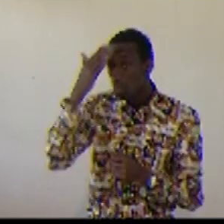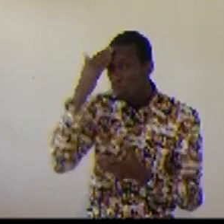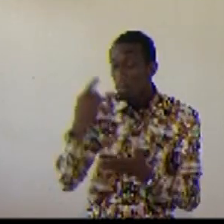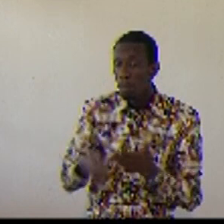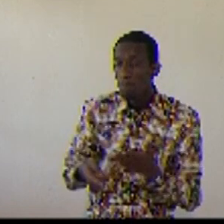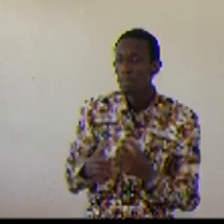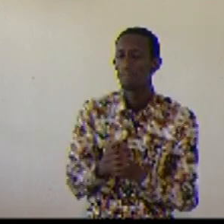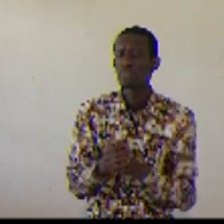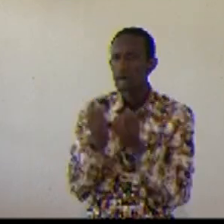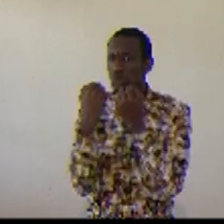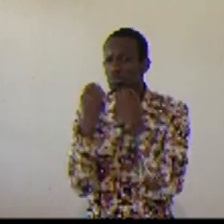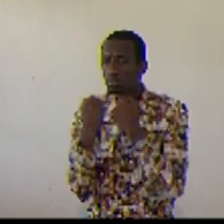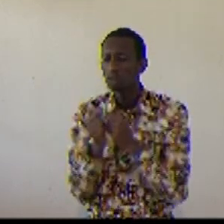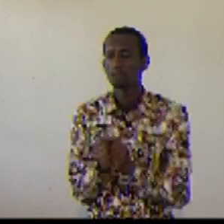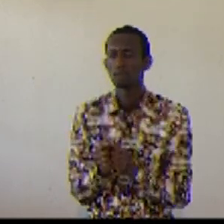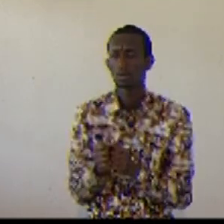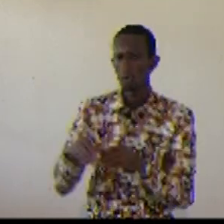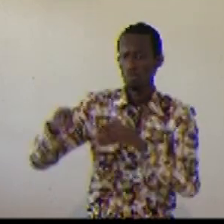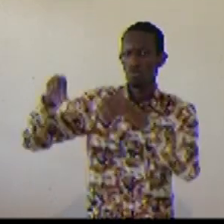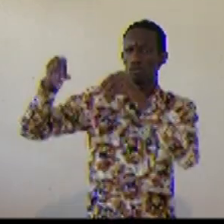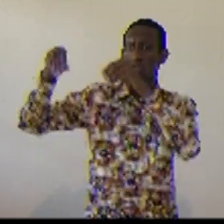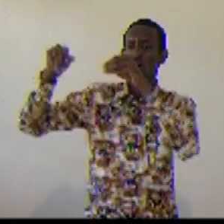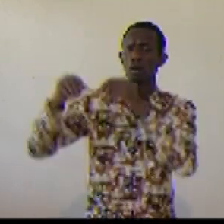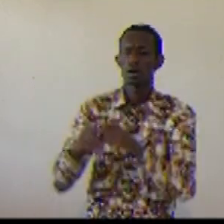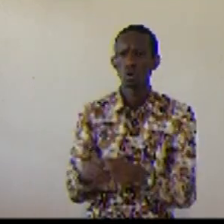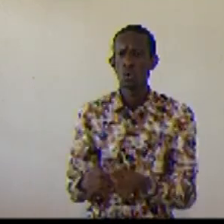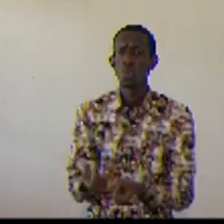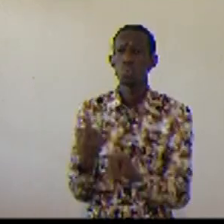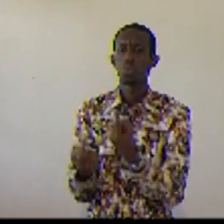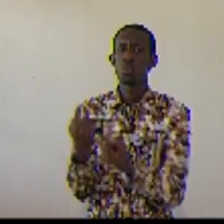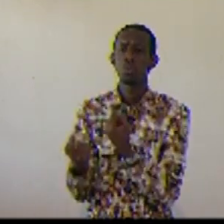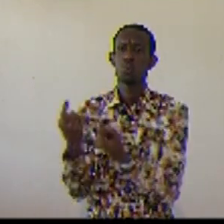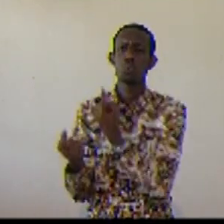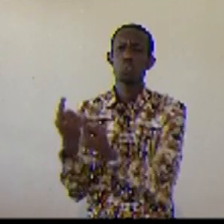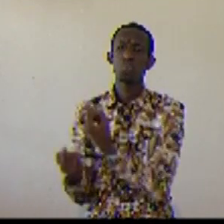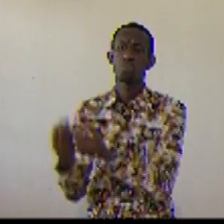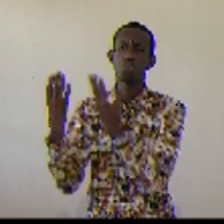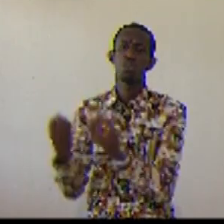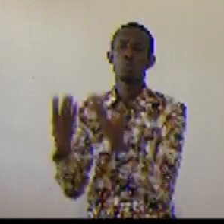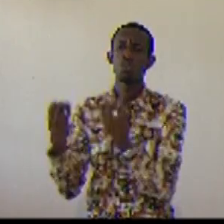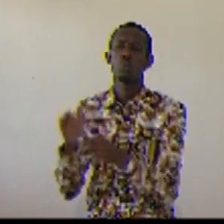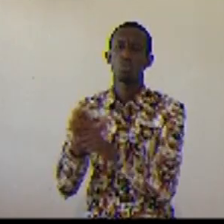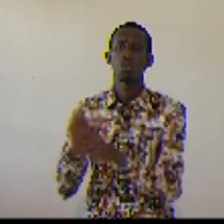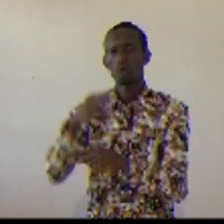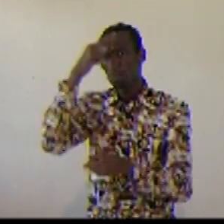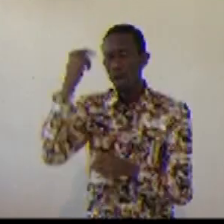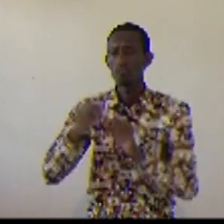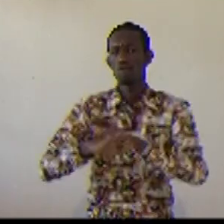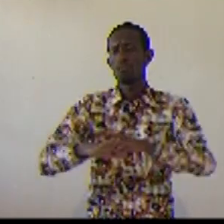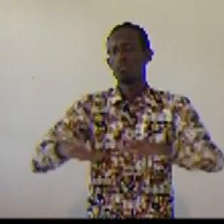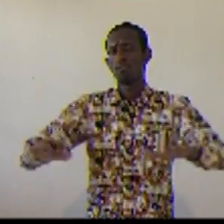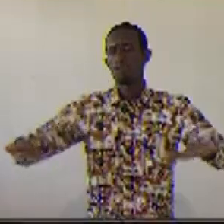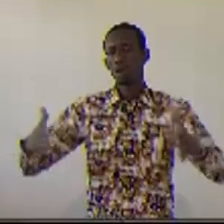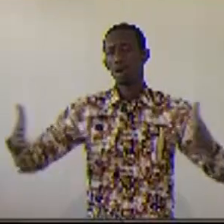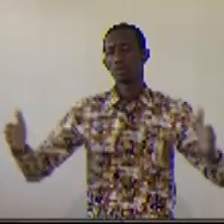easily catches fire, because of the high surface area compared to the maize